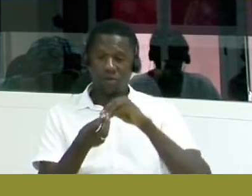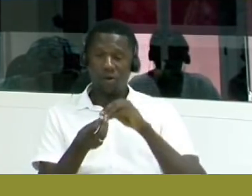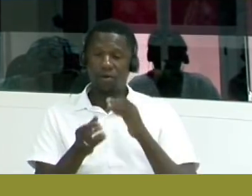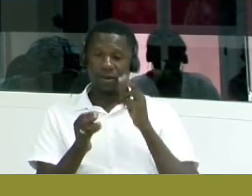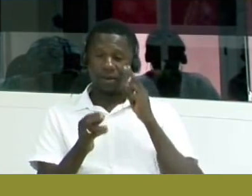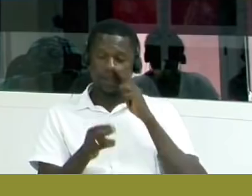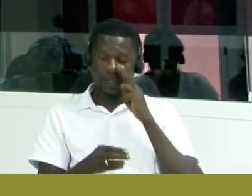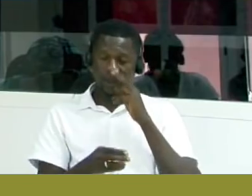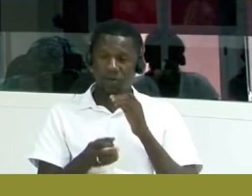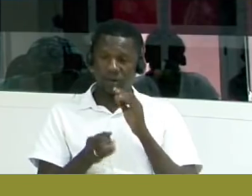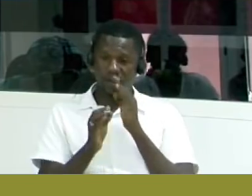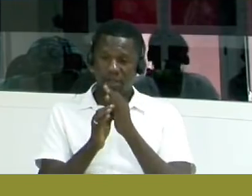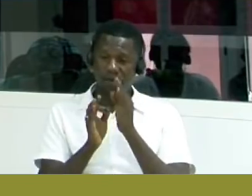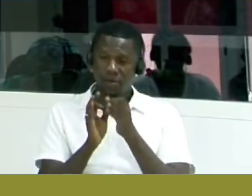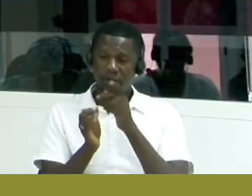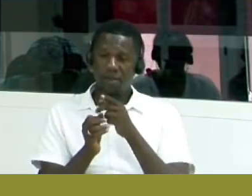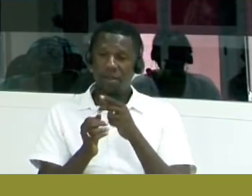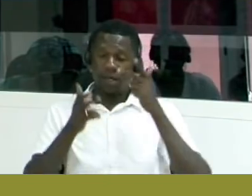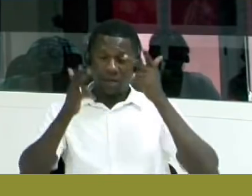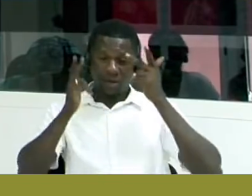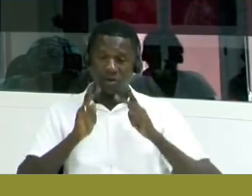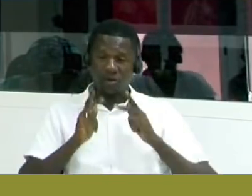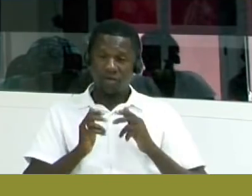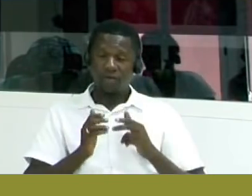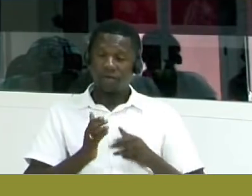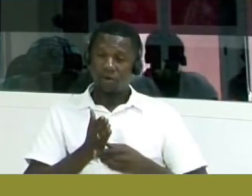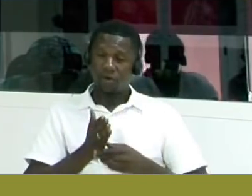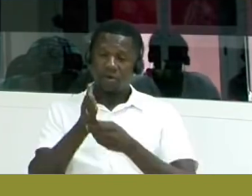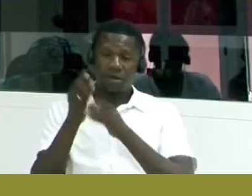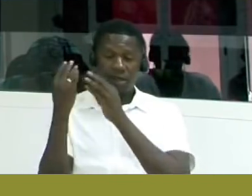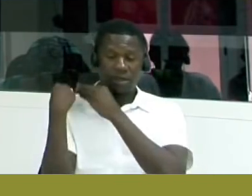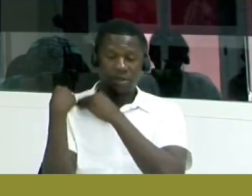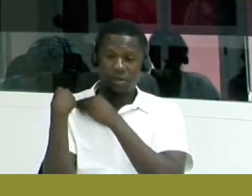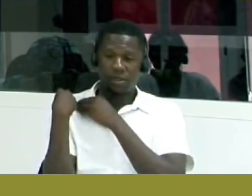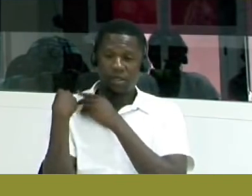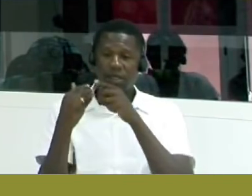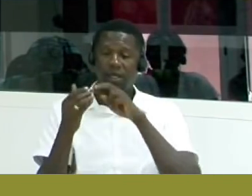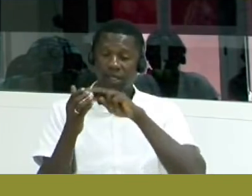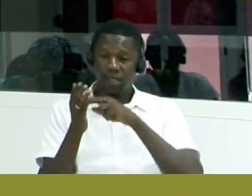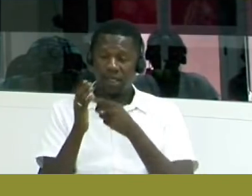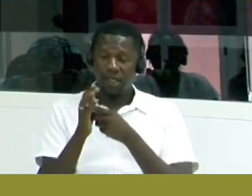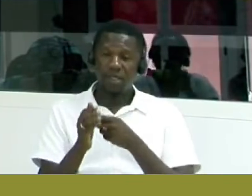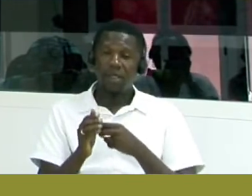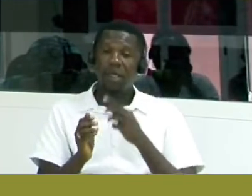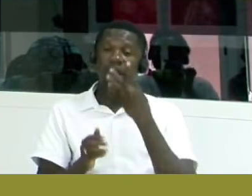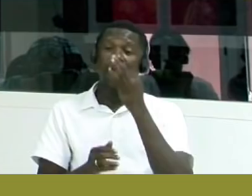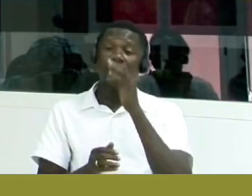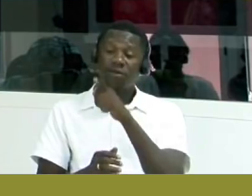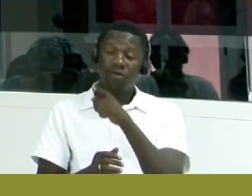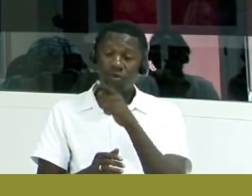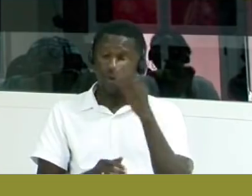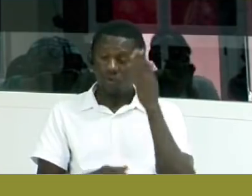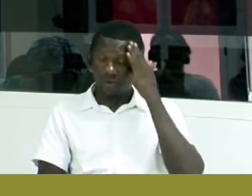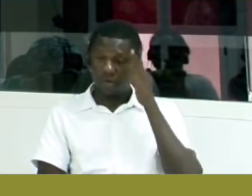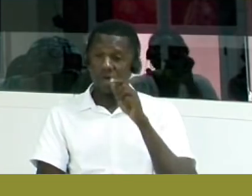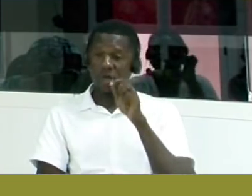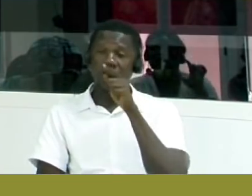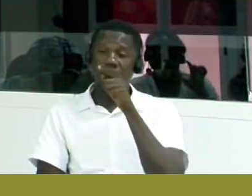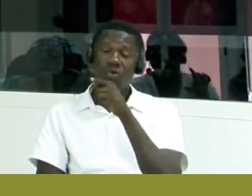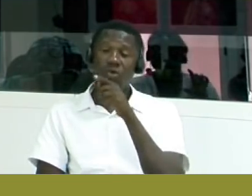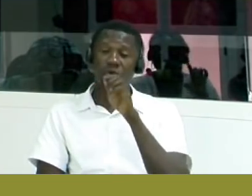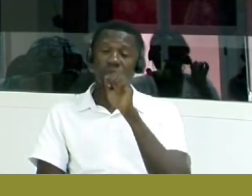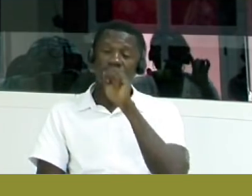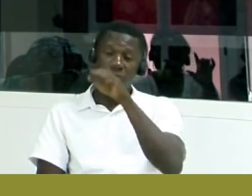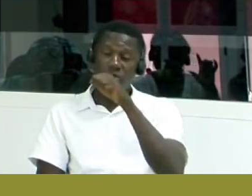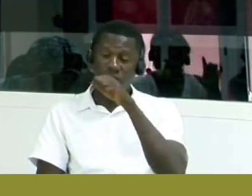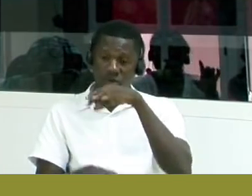is, the law of command responsibility is that if you know that your troops or your